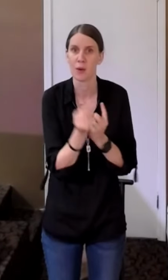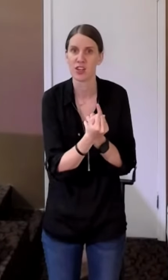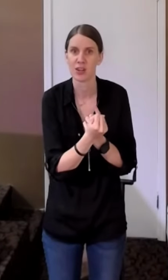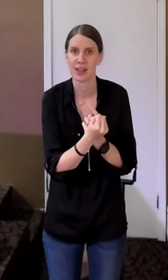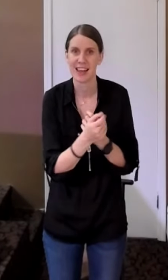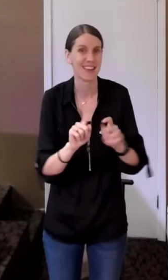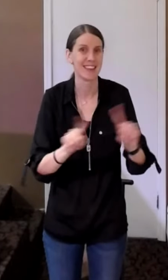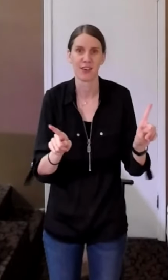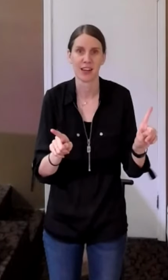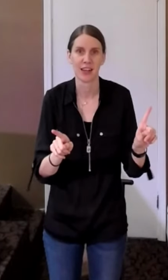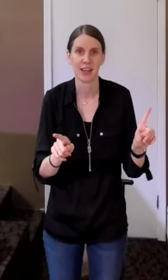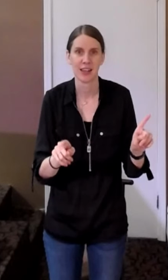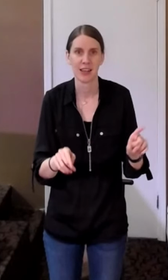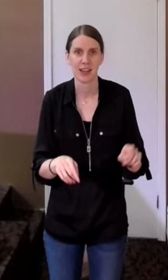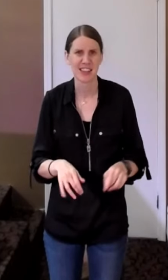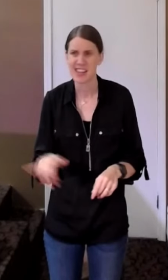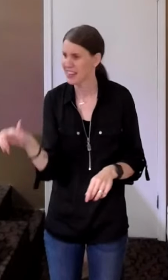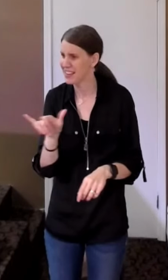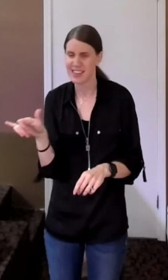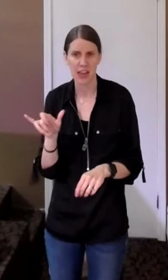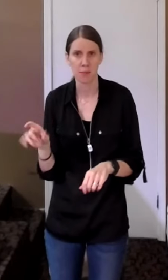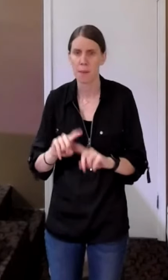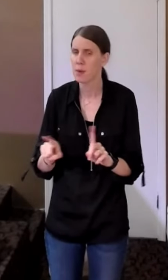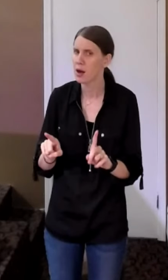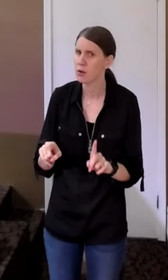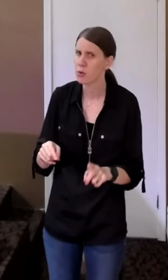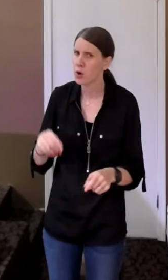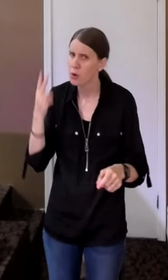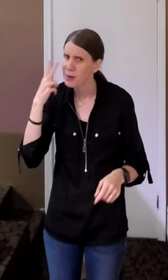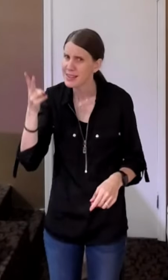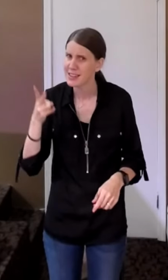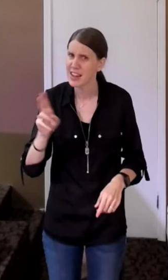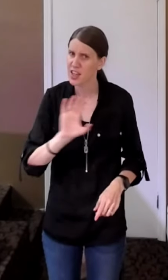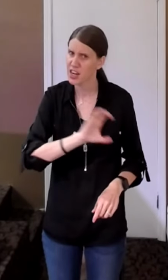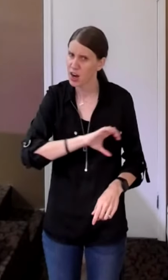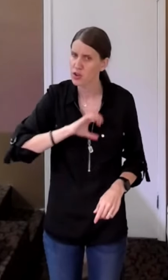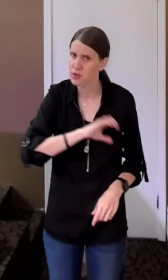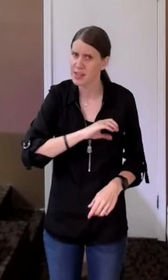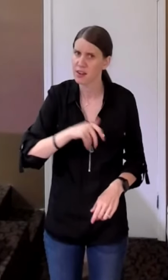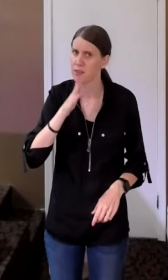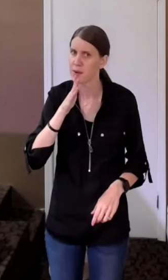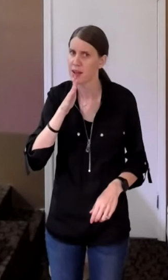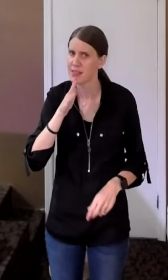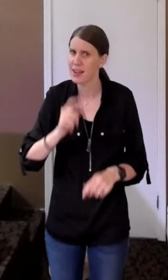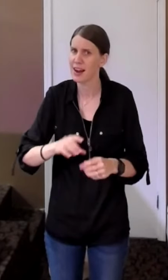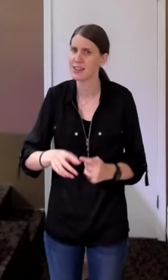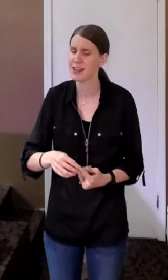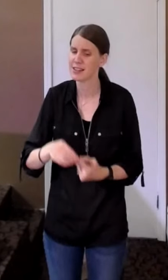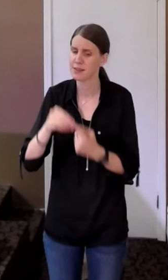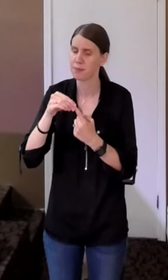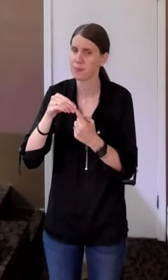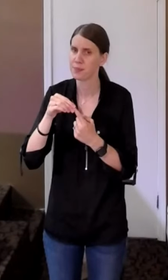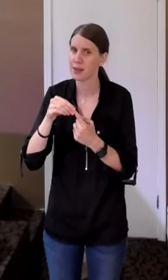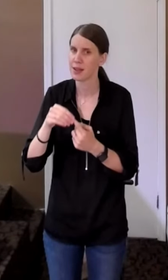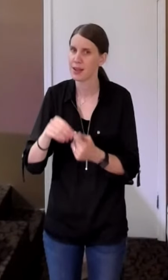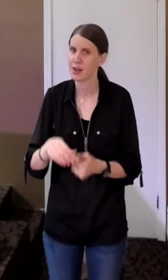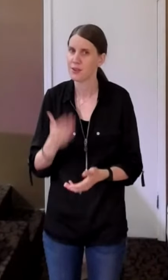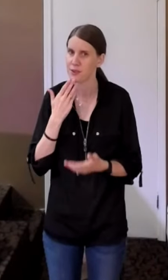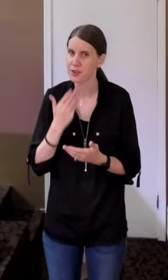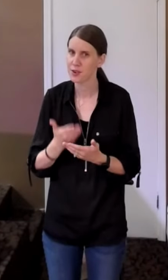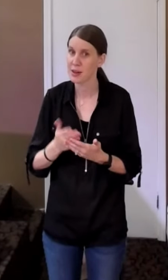know, cookie cutter kind of a thing. What we're looking for are attributes in the mother that stand out that are positive for